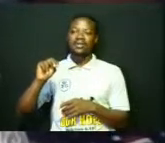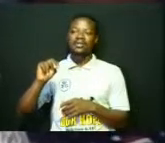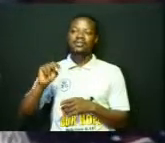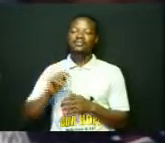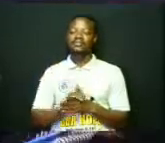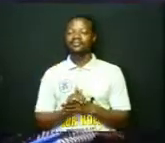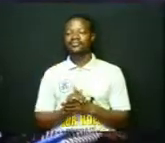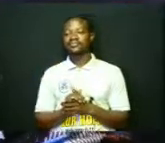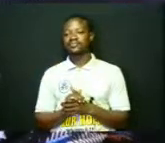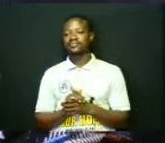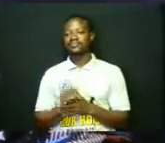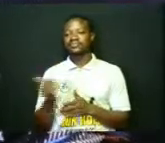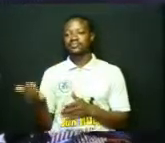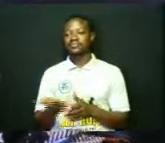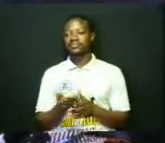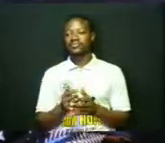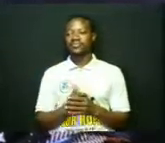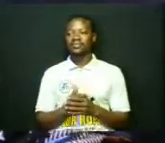us.